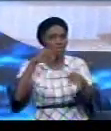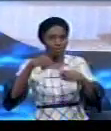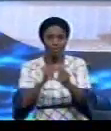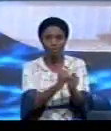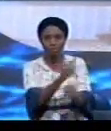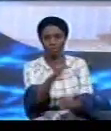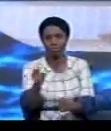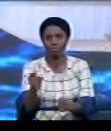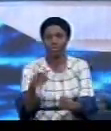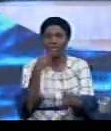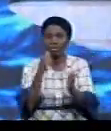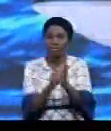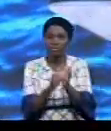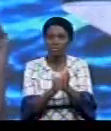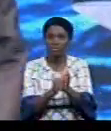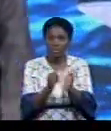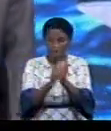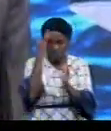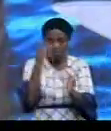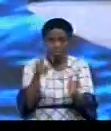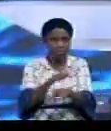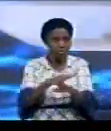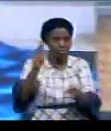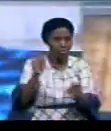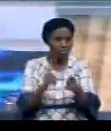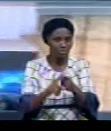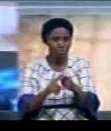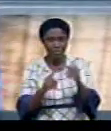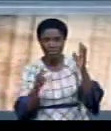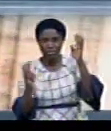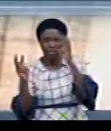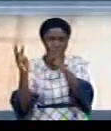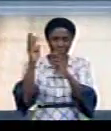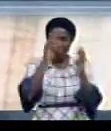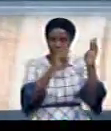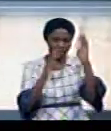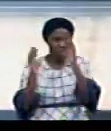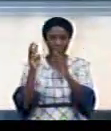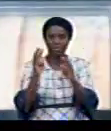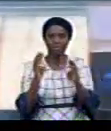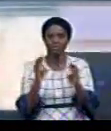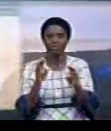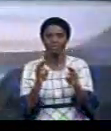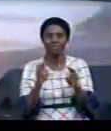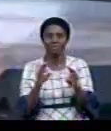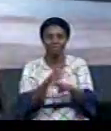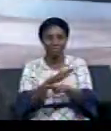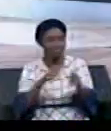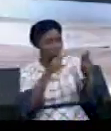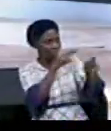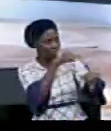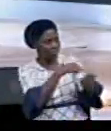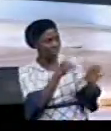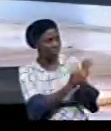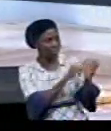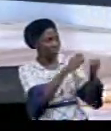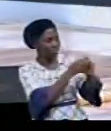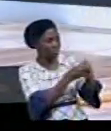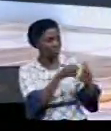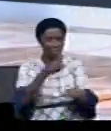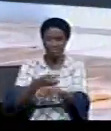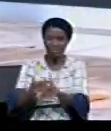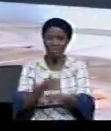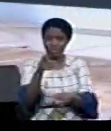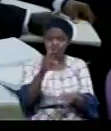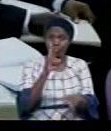to worry about, look at that storm, look at that danger, look at that noise, look at that difficulty. You are